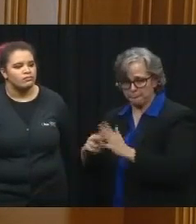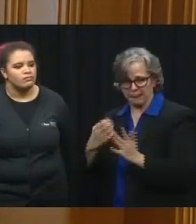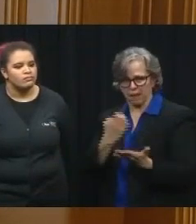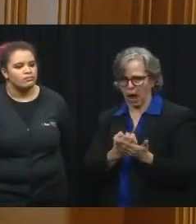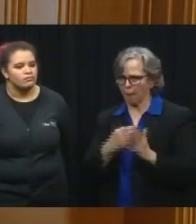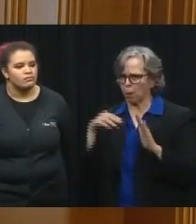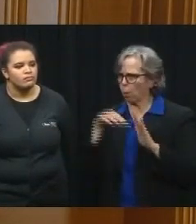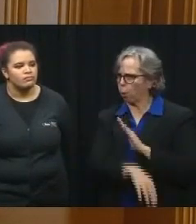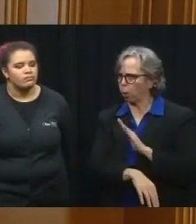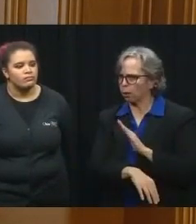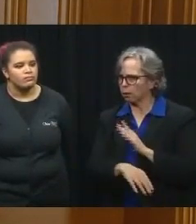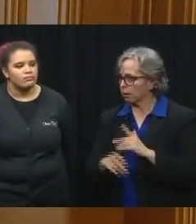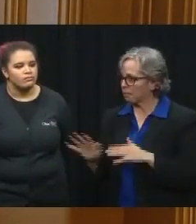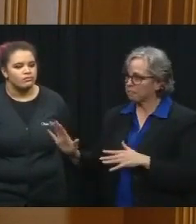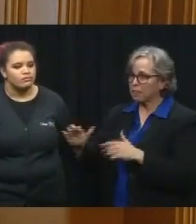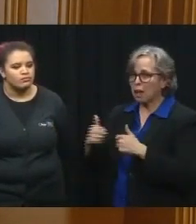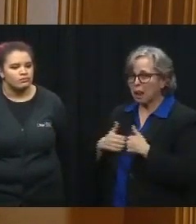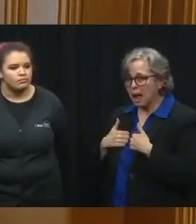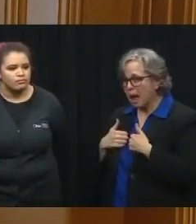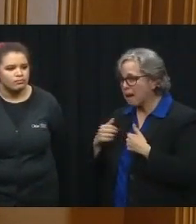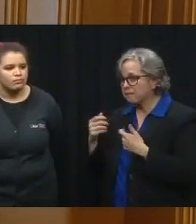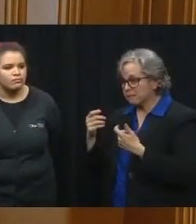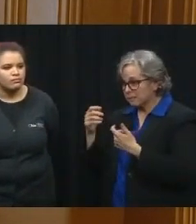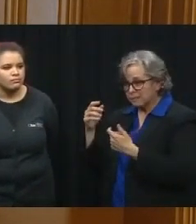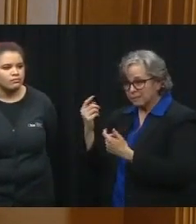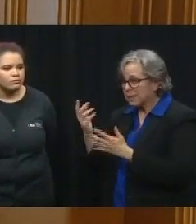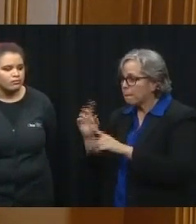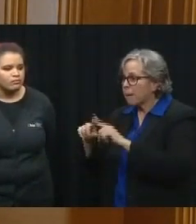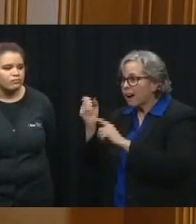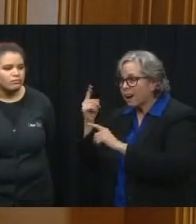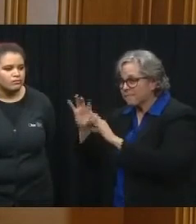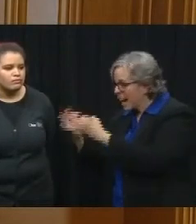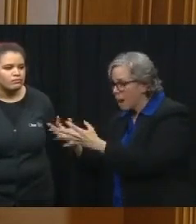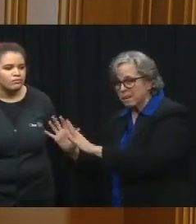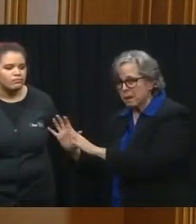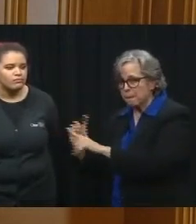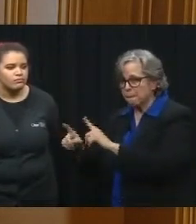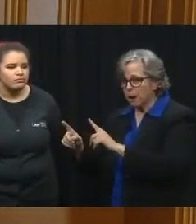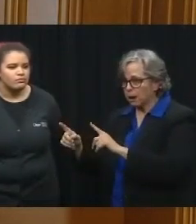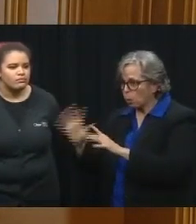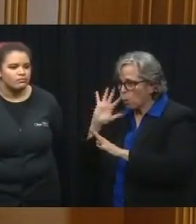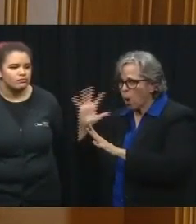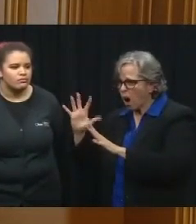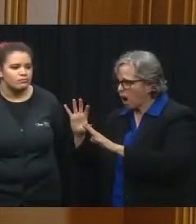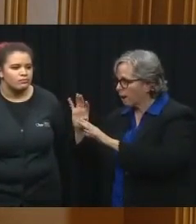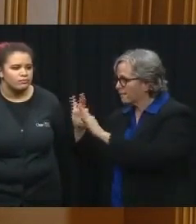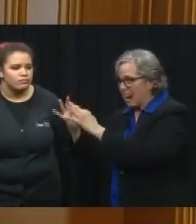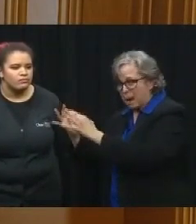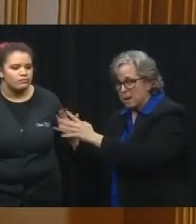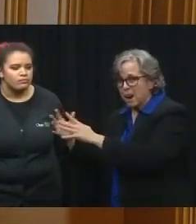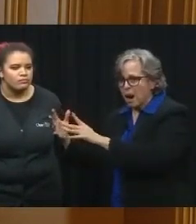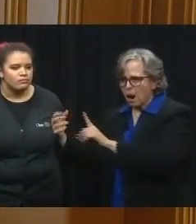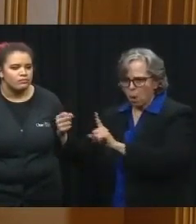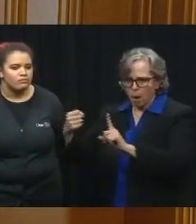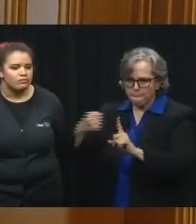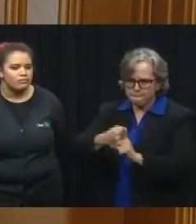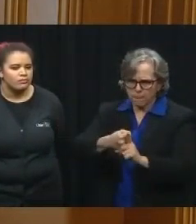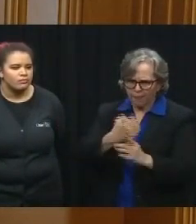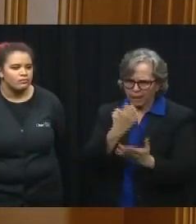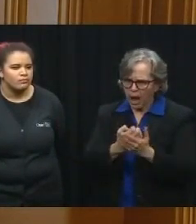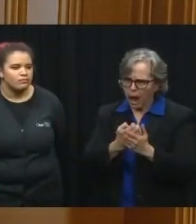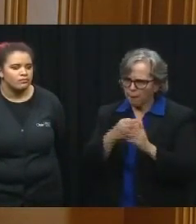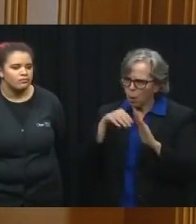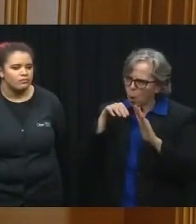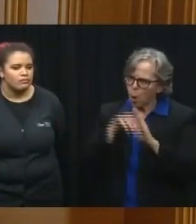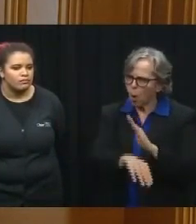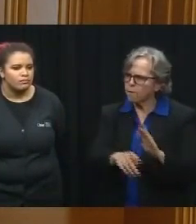died, not just in the lives of their families, but it'll have long-term ramifications in regard to our ability to recover and